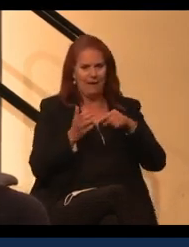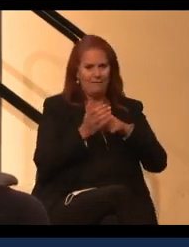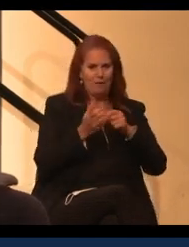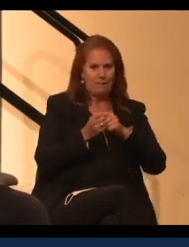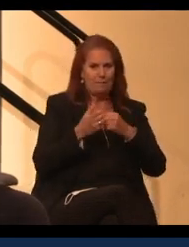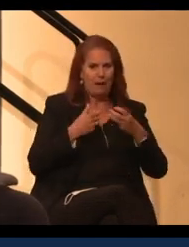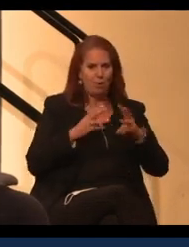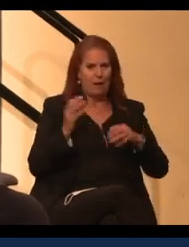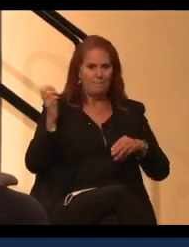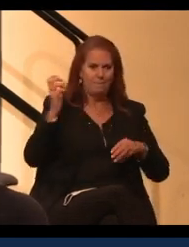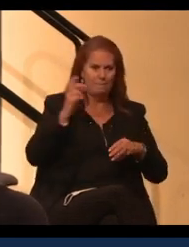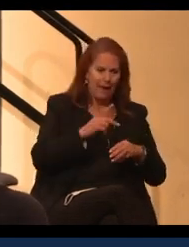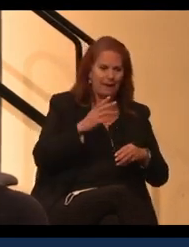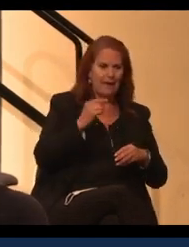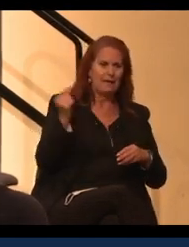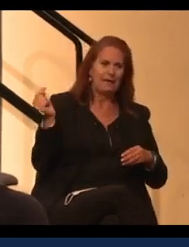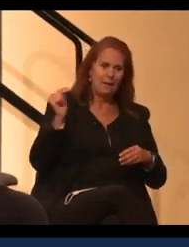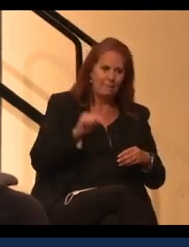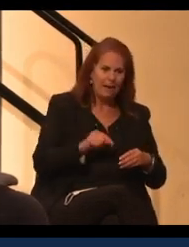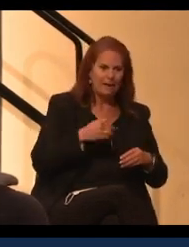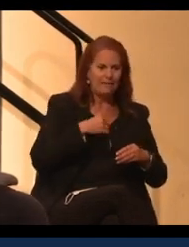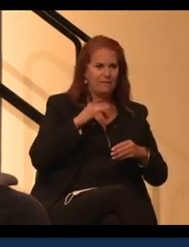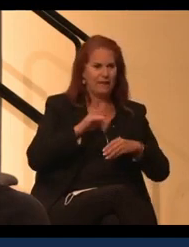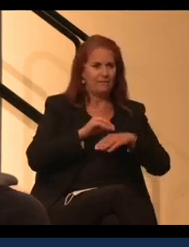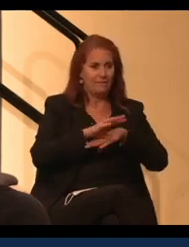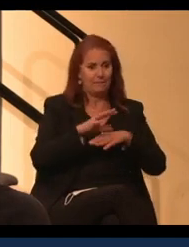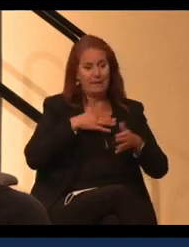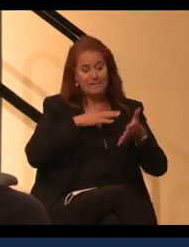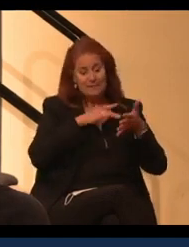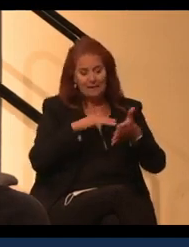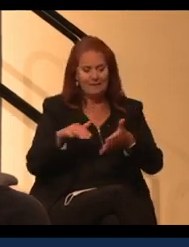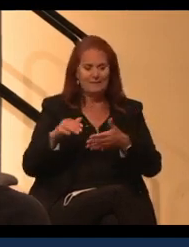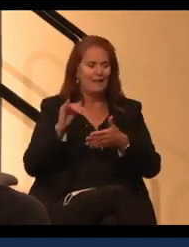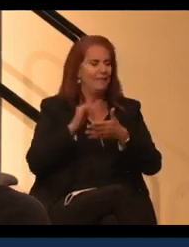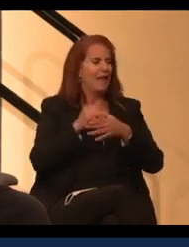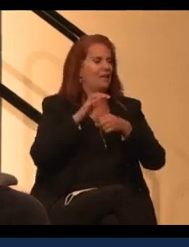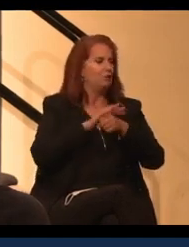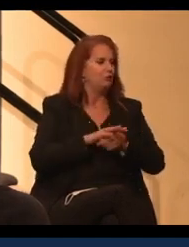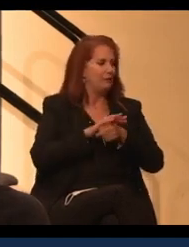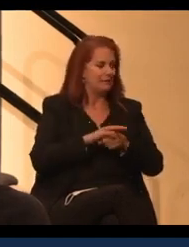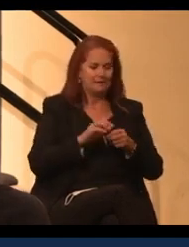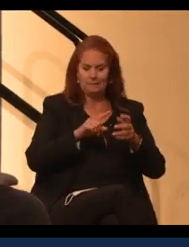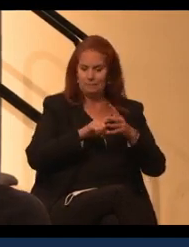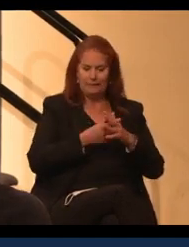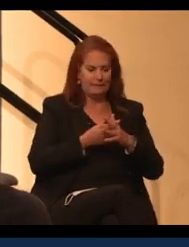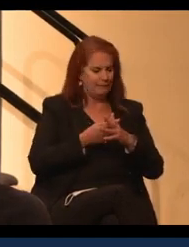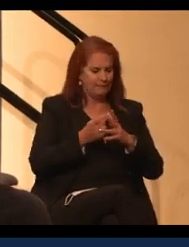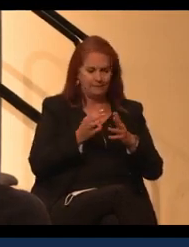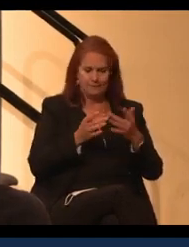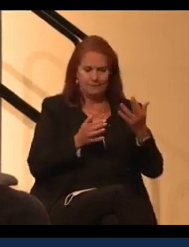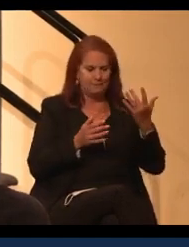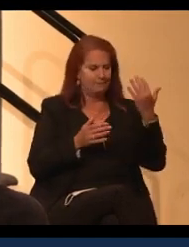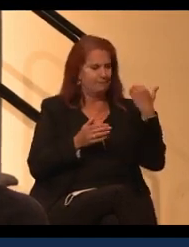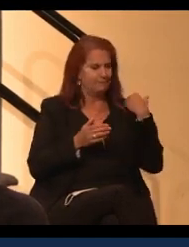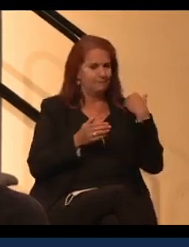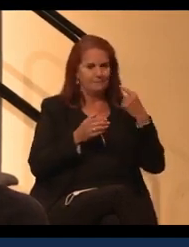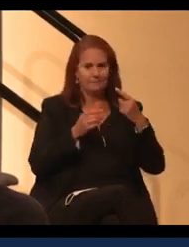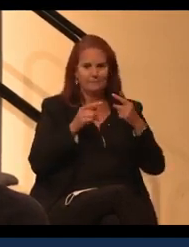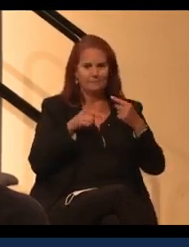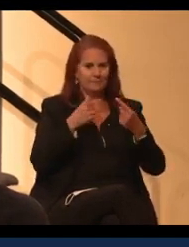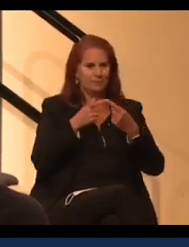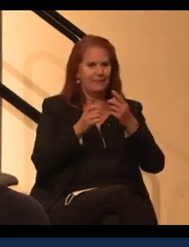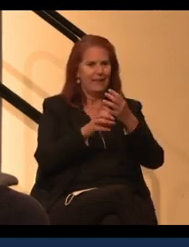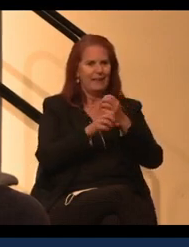my way back and come back? And how will this affect my studies? That stress begins, upon the